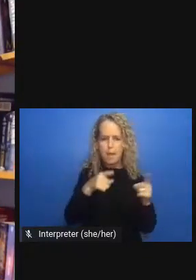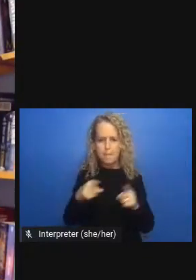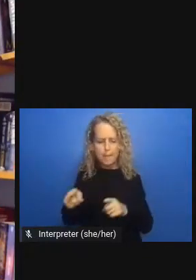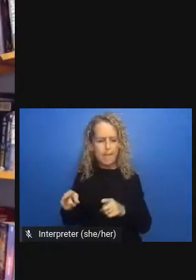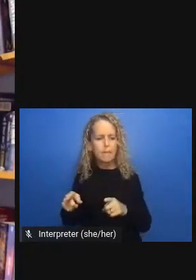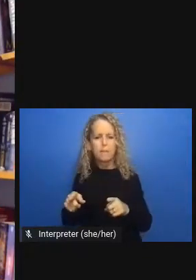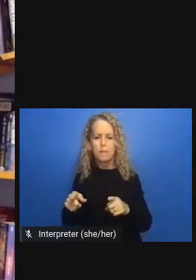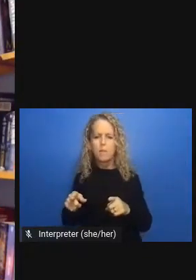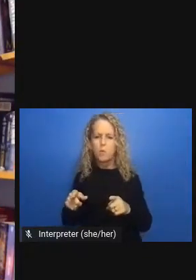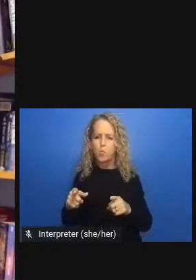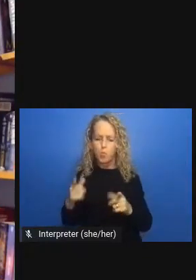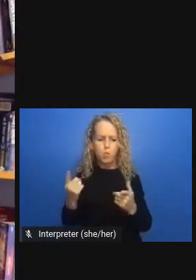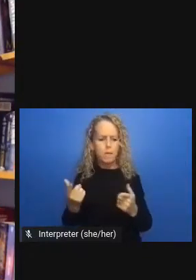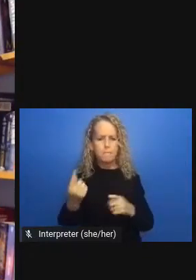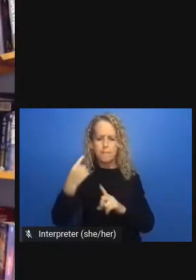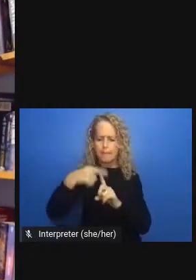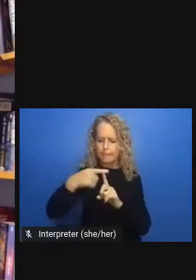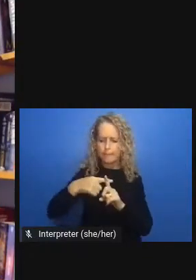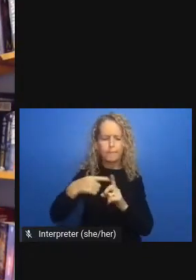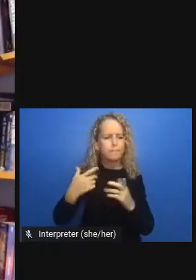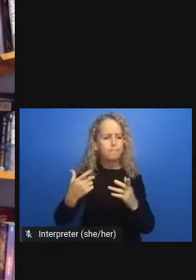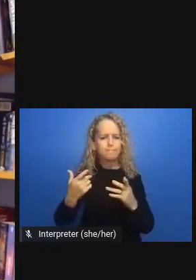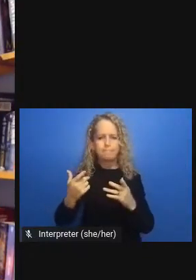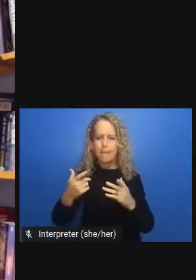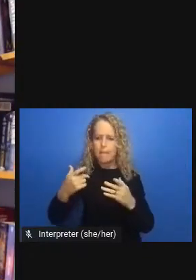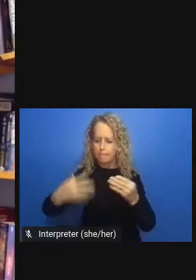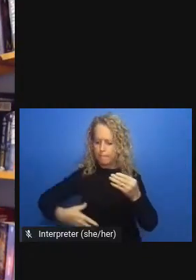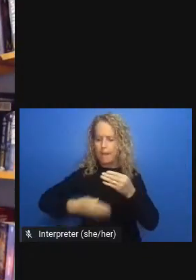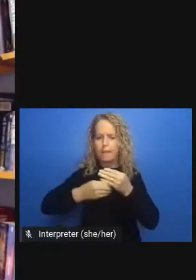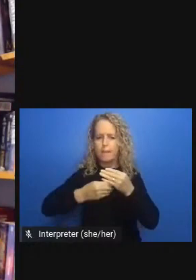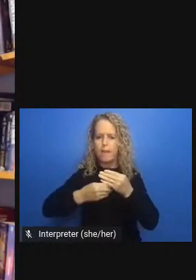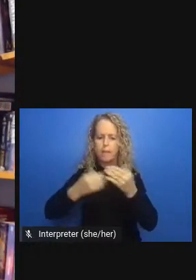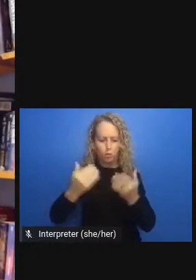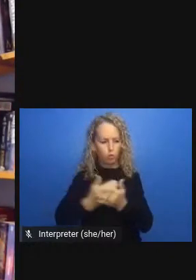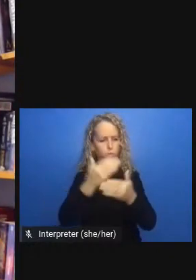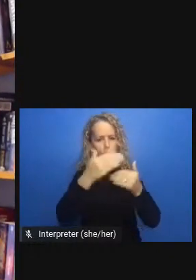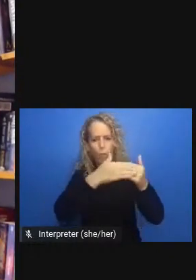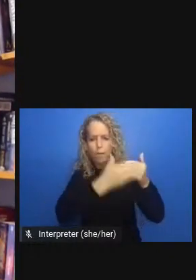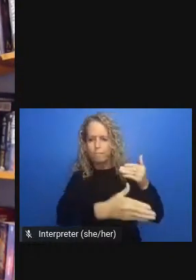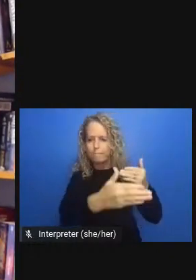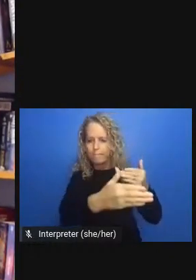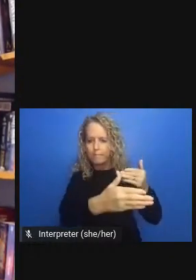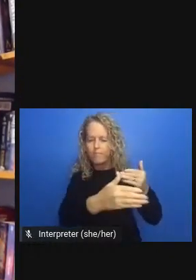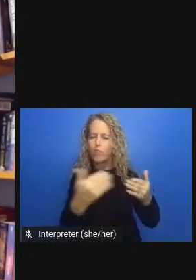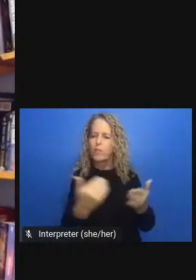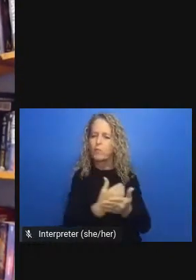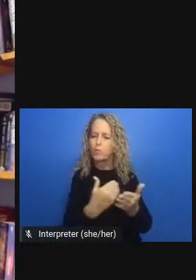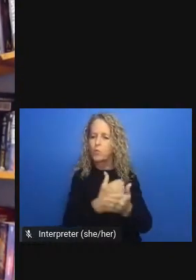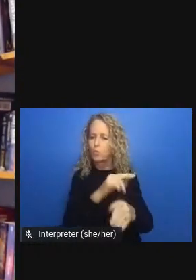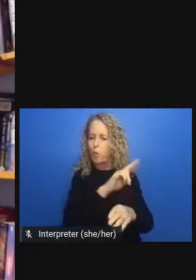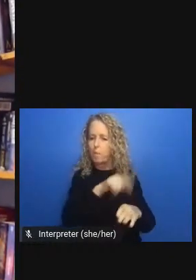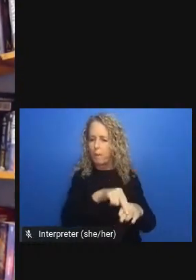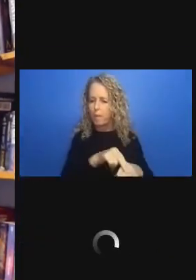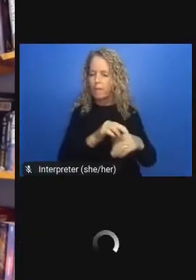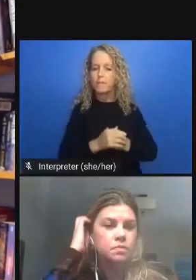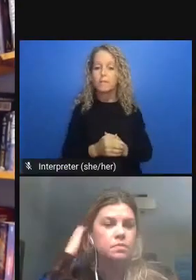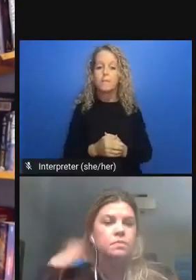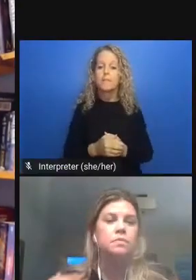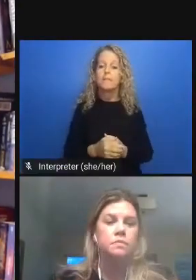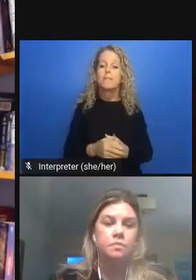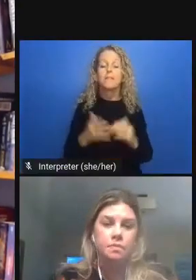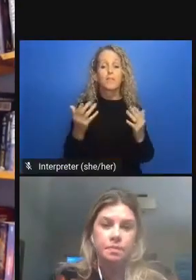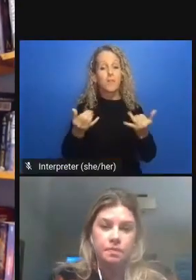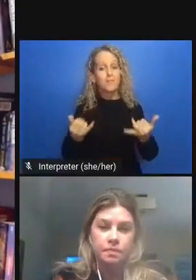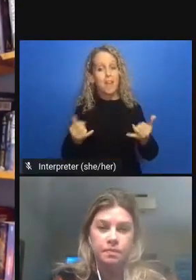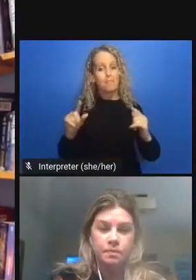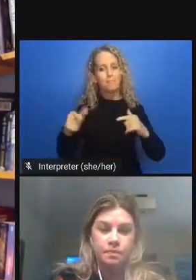the new normal that we're evolving into. So at this point, I'm going to pass it back to Laurie, but I'm